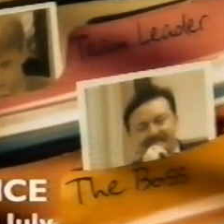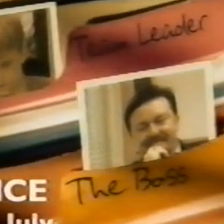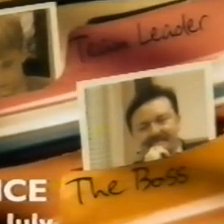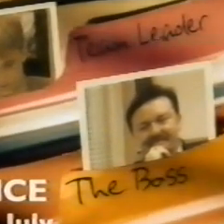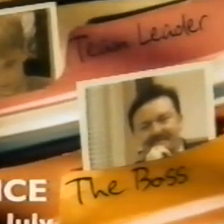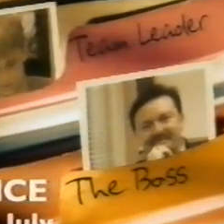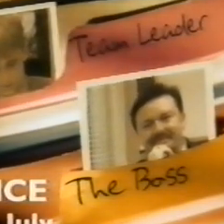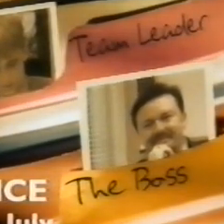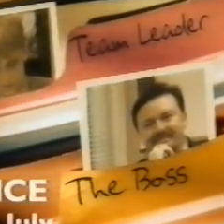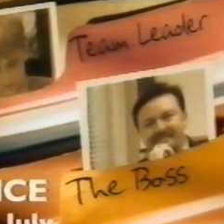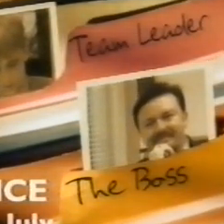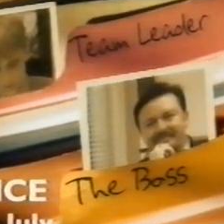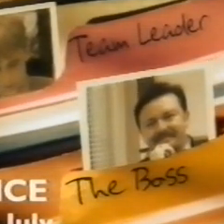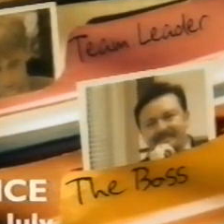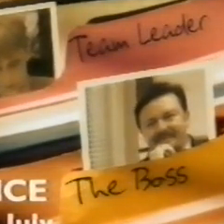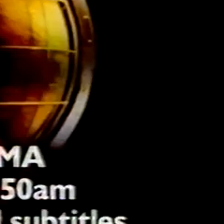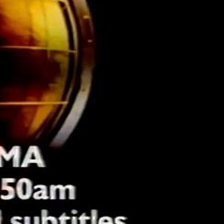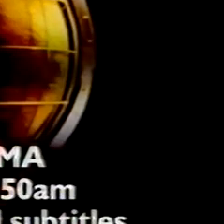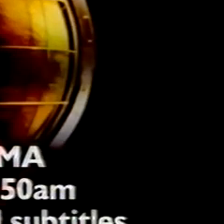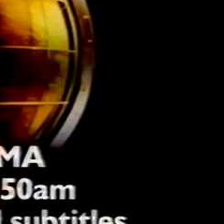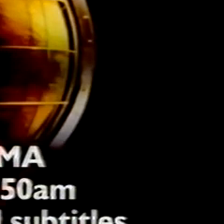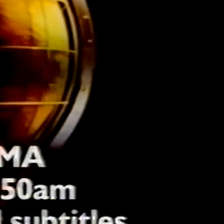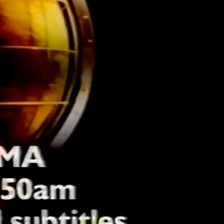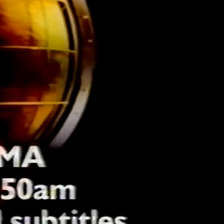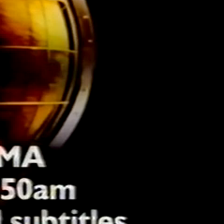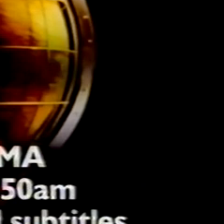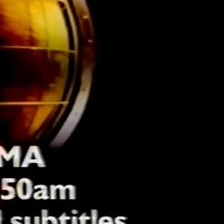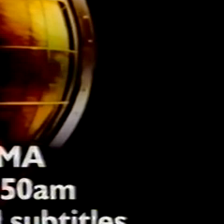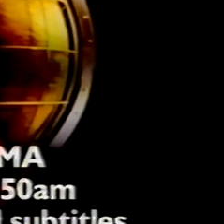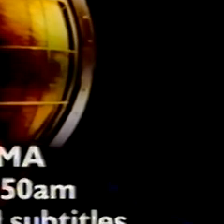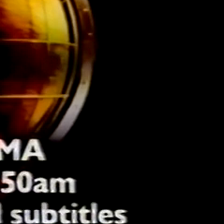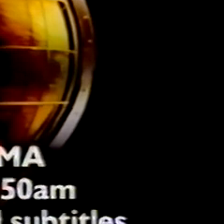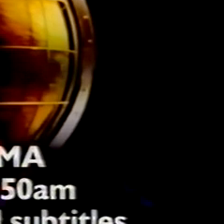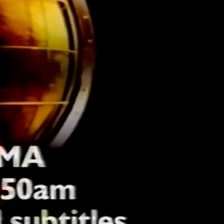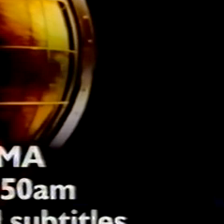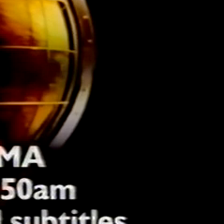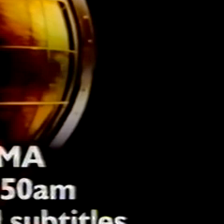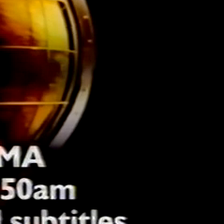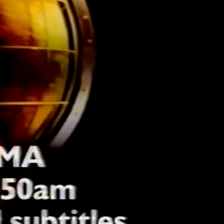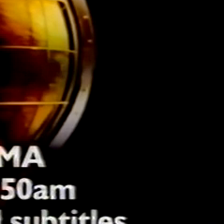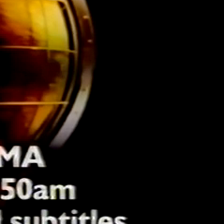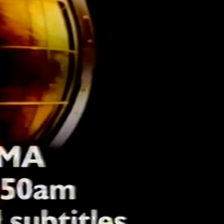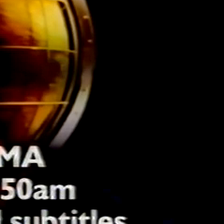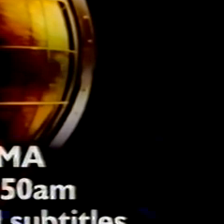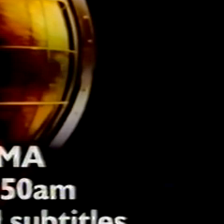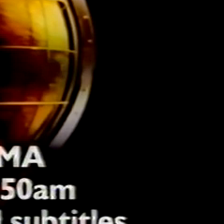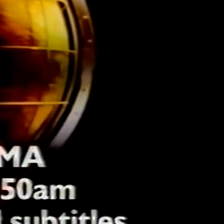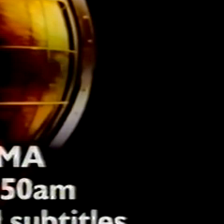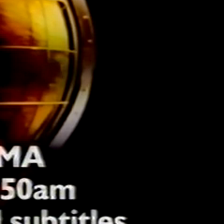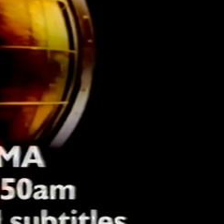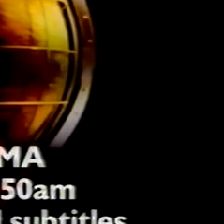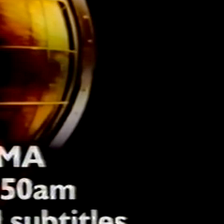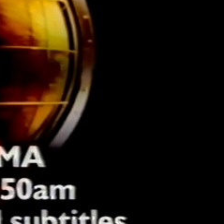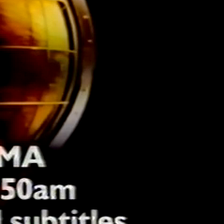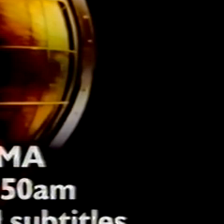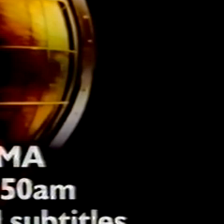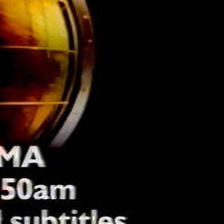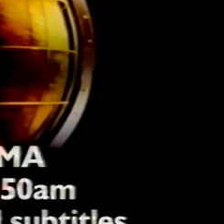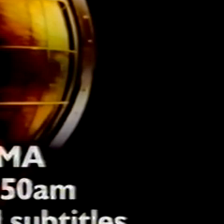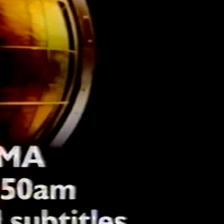the 9th on BBC2. Searching for the truth behind the Bristol Heart Hospital baby scandal. Panorama on